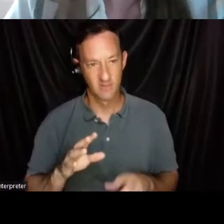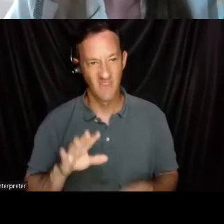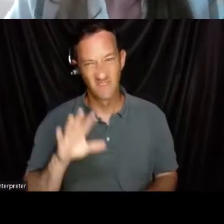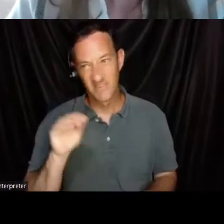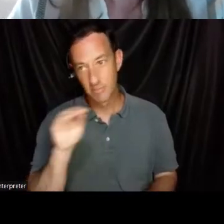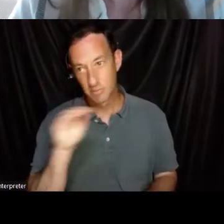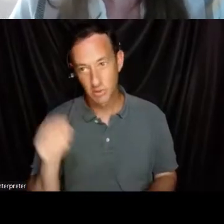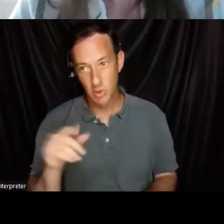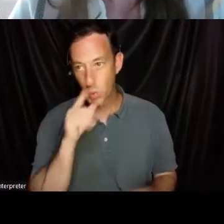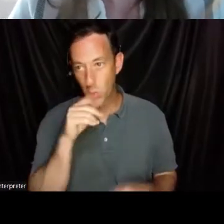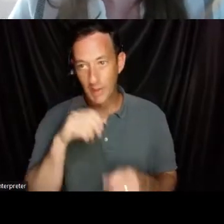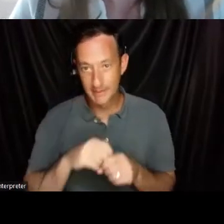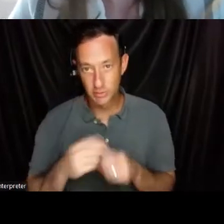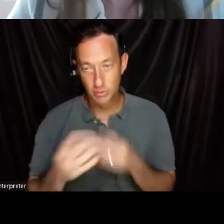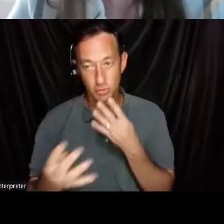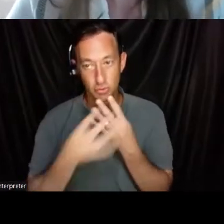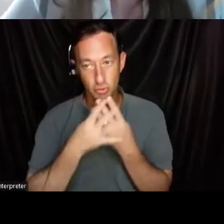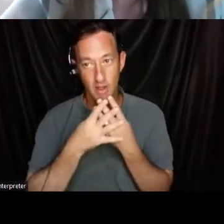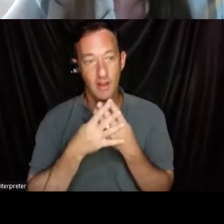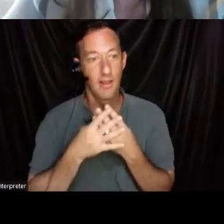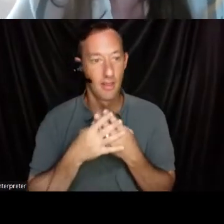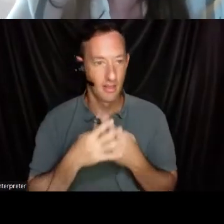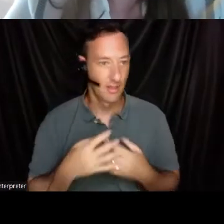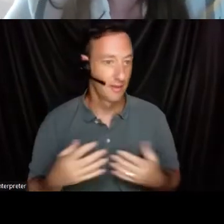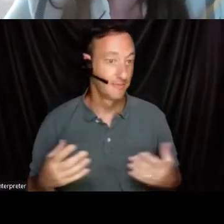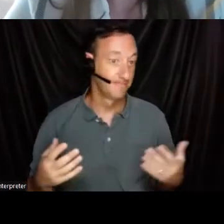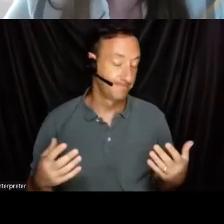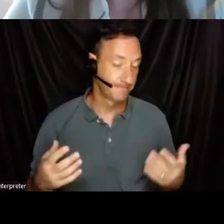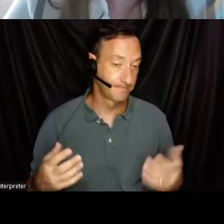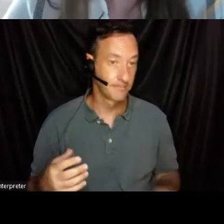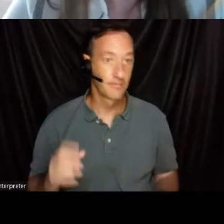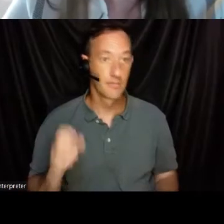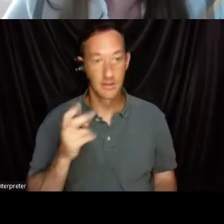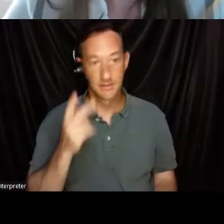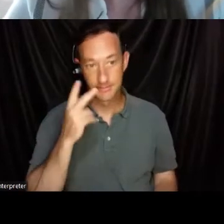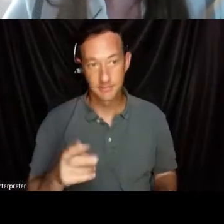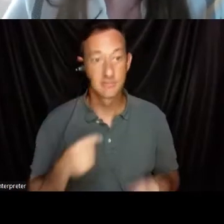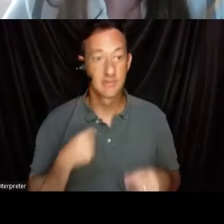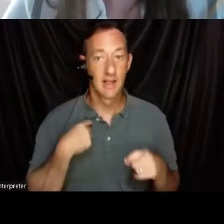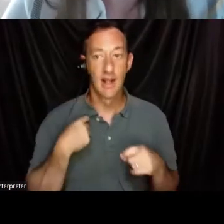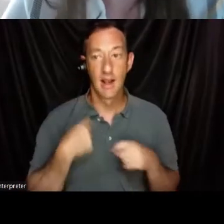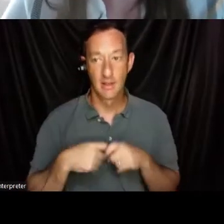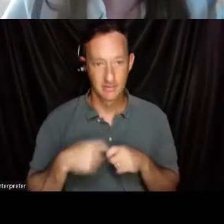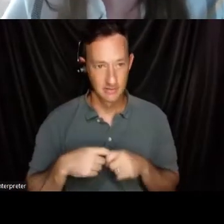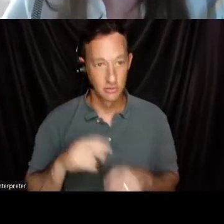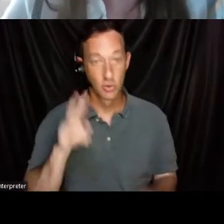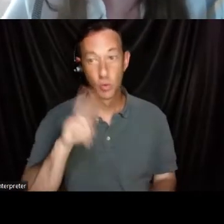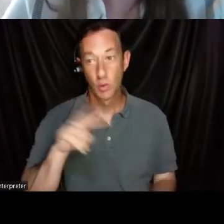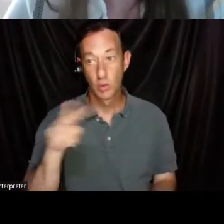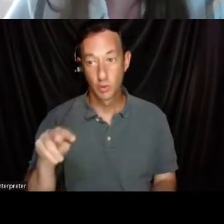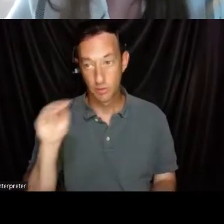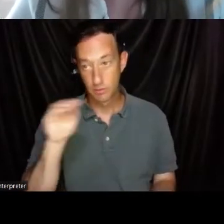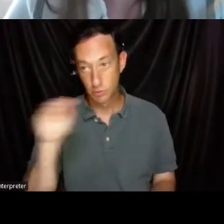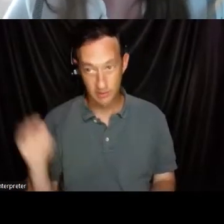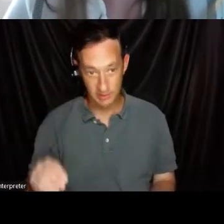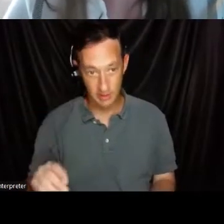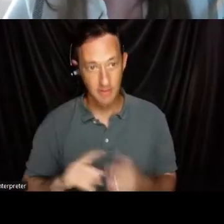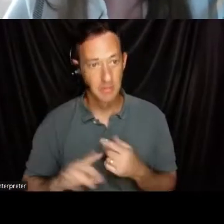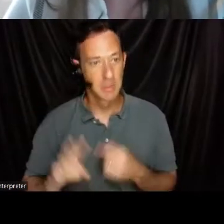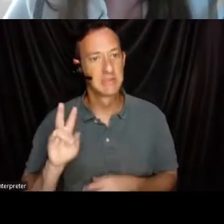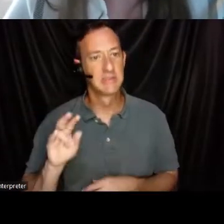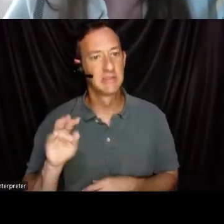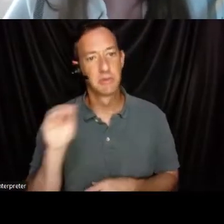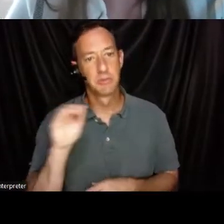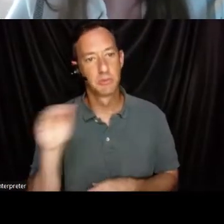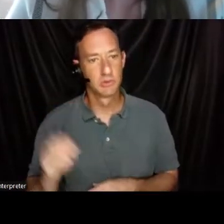jail. So you can also see Latinx people constitute 22% of the people in Lake County, but only 17%